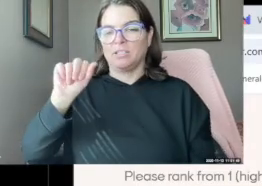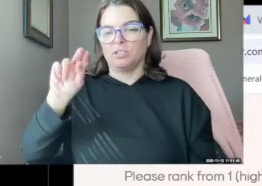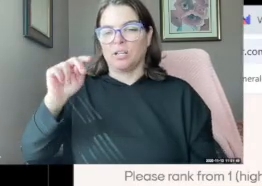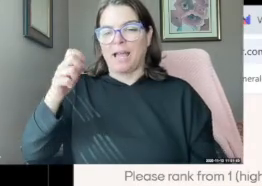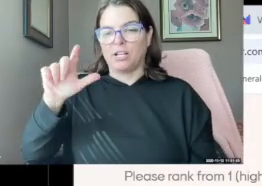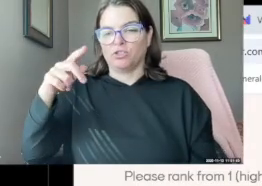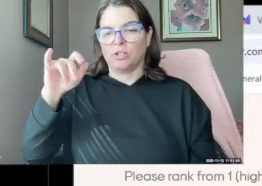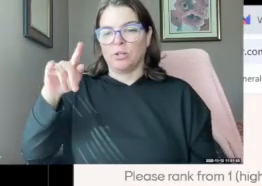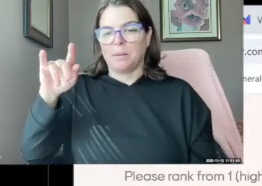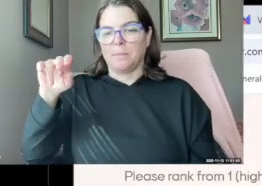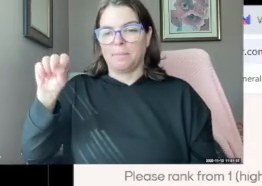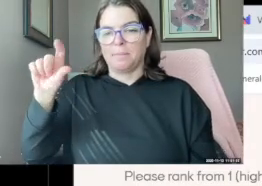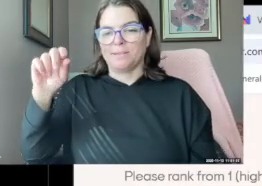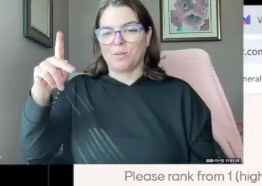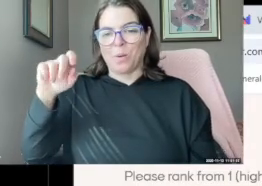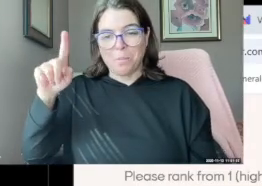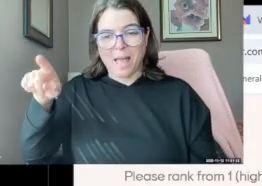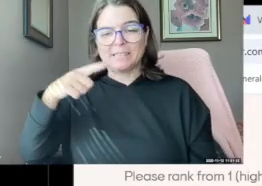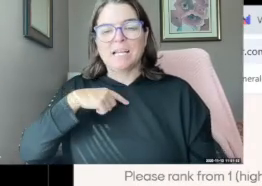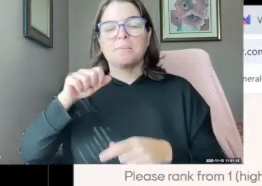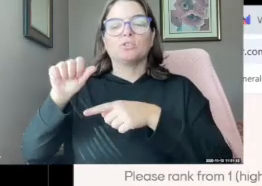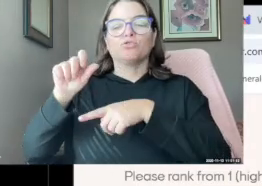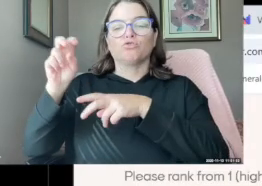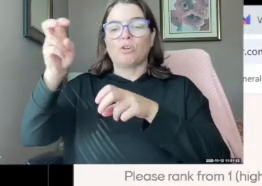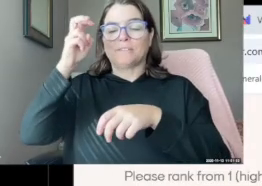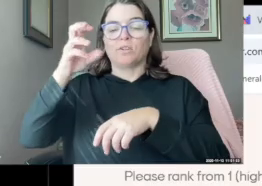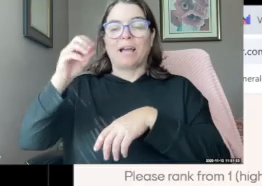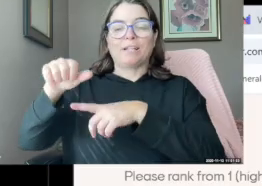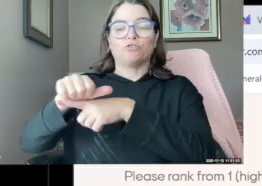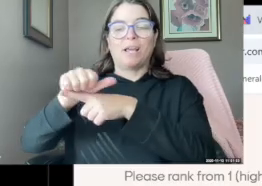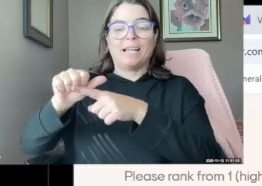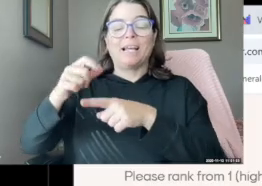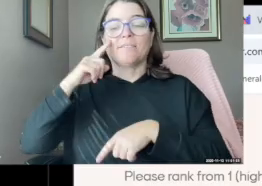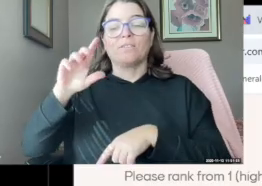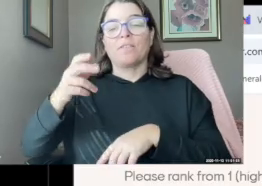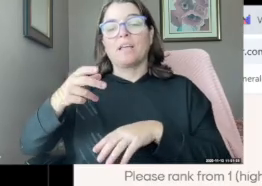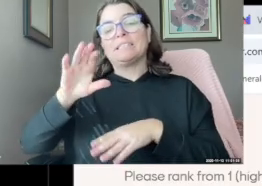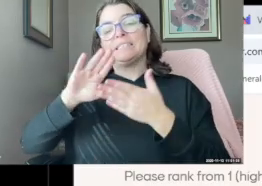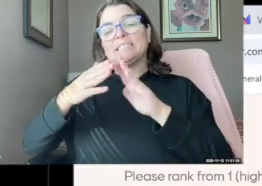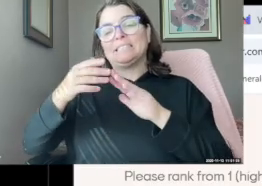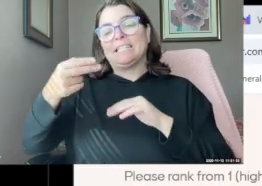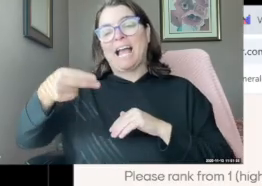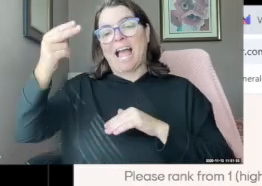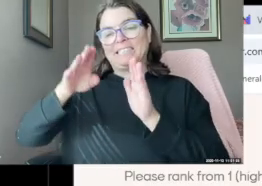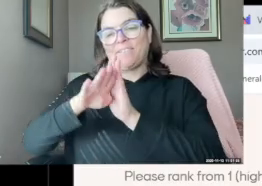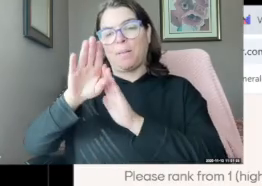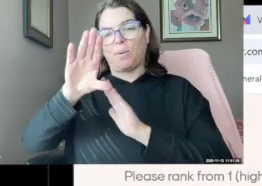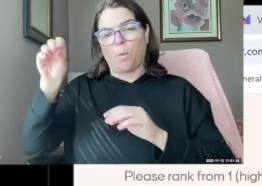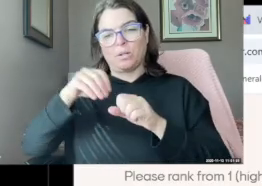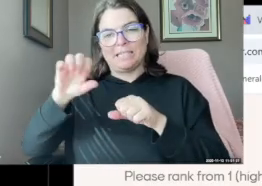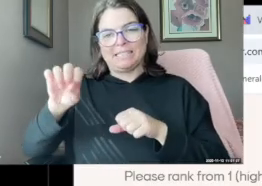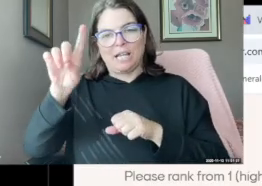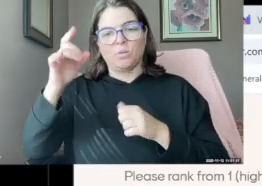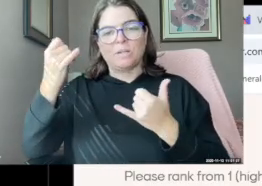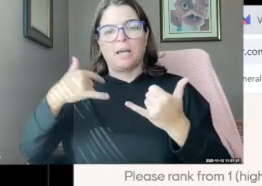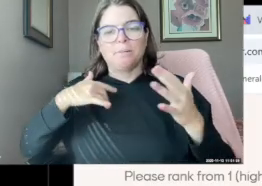All right, go ahead. Great. Hi, everyone. Thank you so much. My name is Angel Pippins Lopez, and I'm the Transportation and Planning